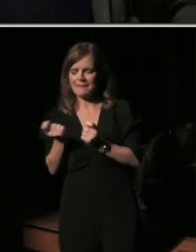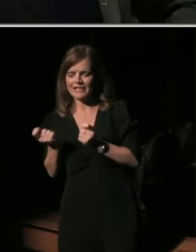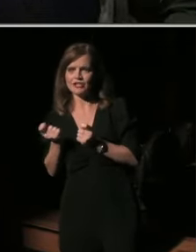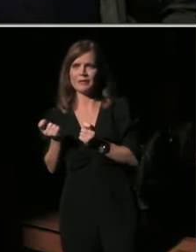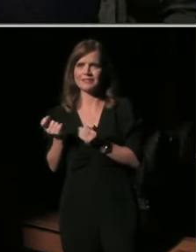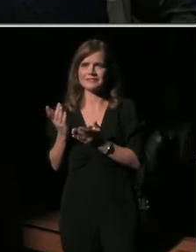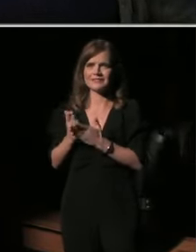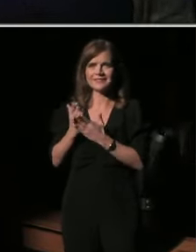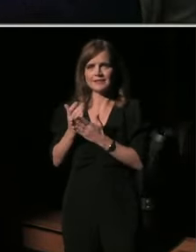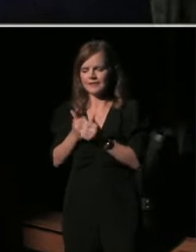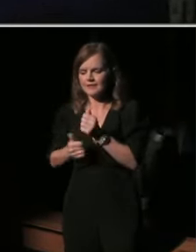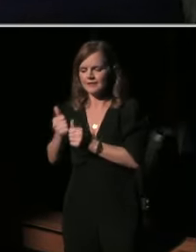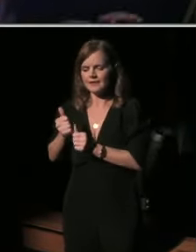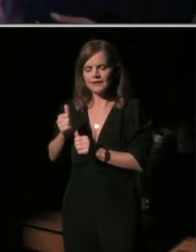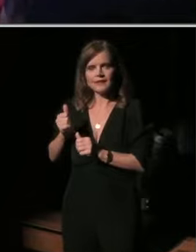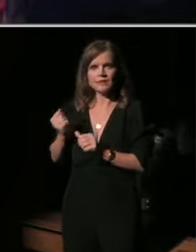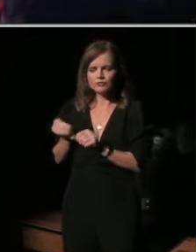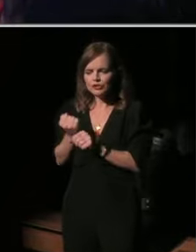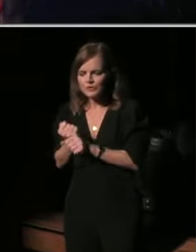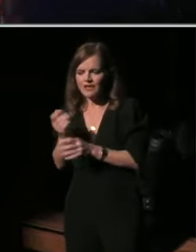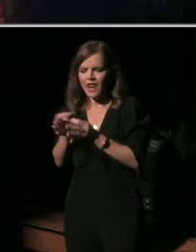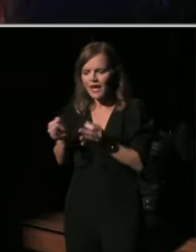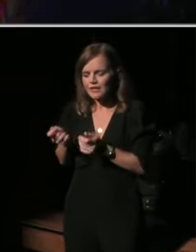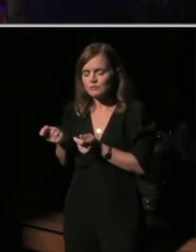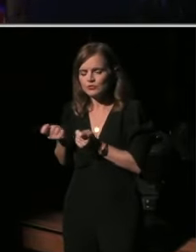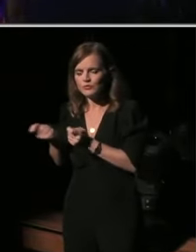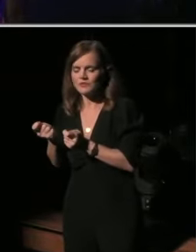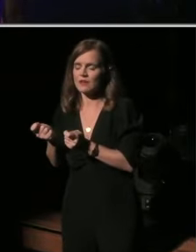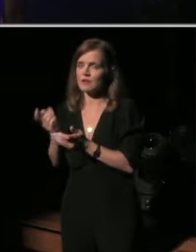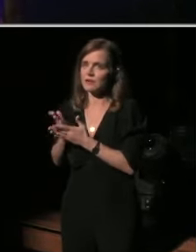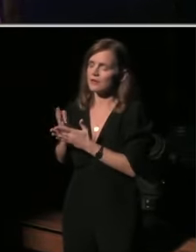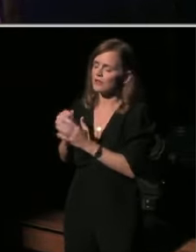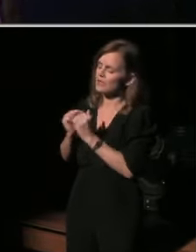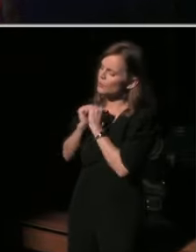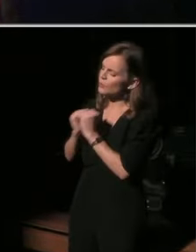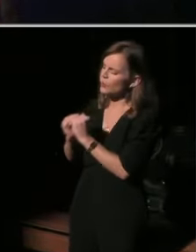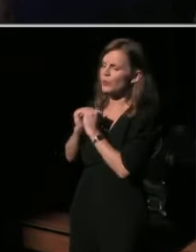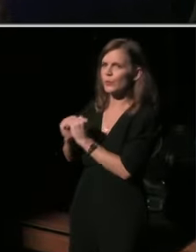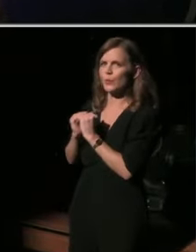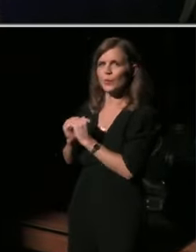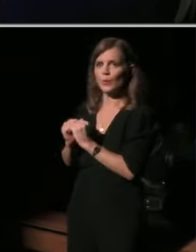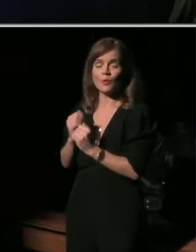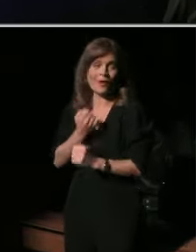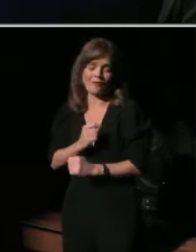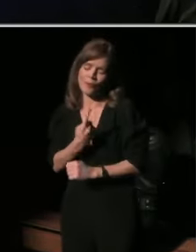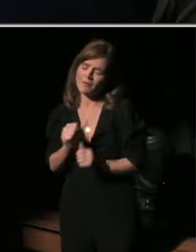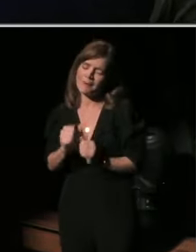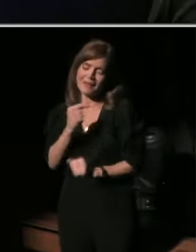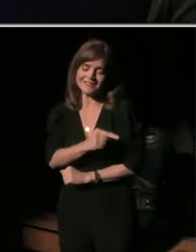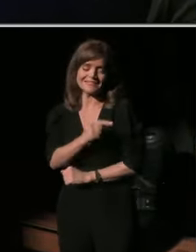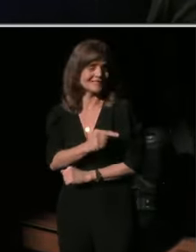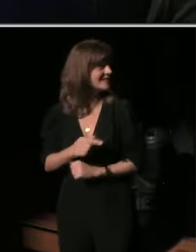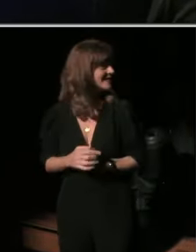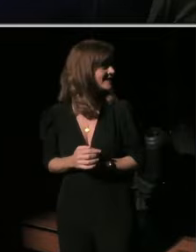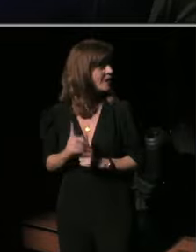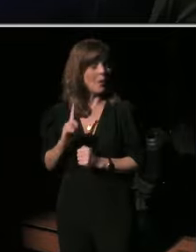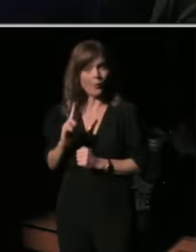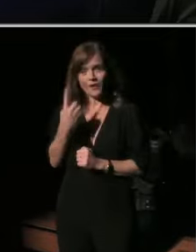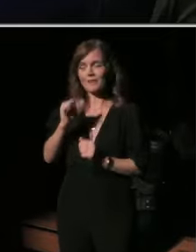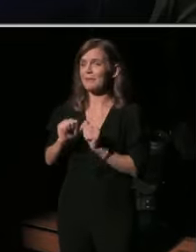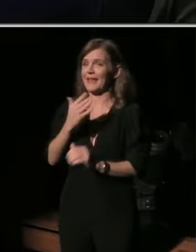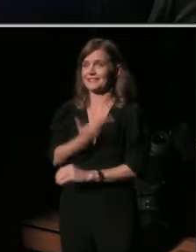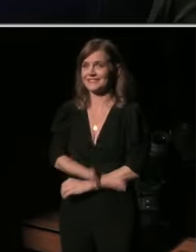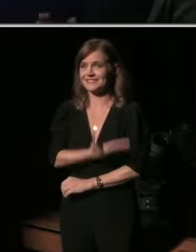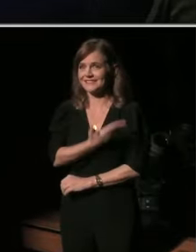producing? Seriously, they are to be totally valued, actually. And we've got one of the best here. Really one of the best.